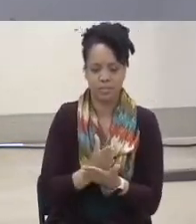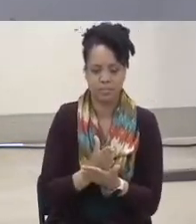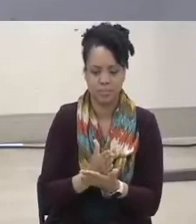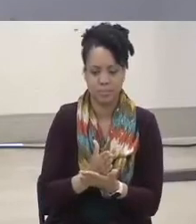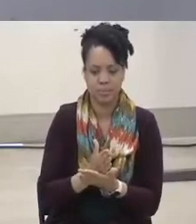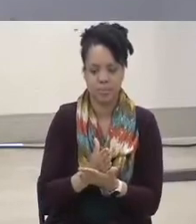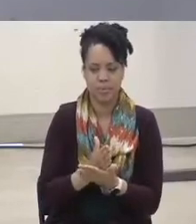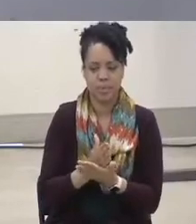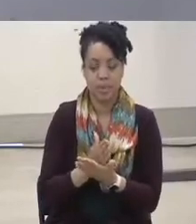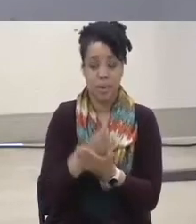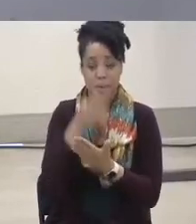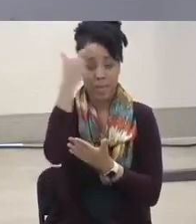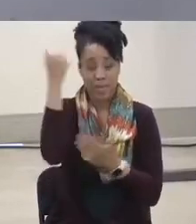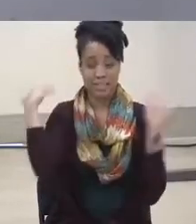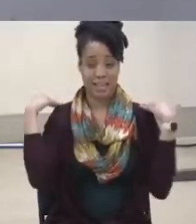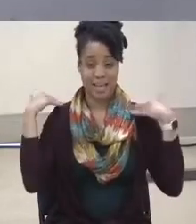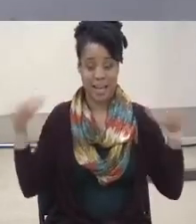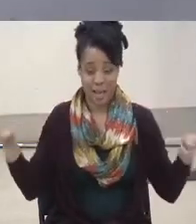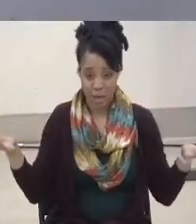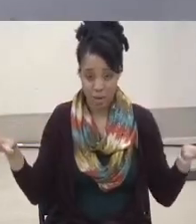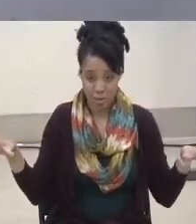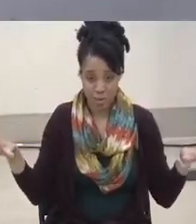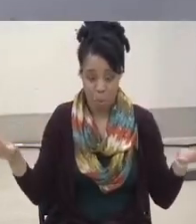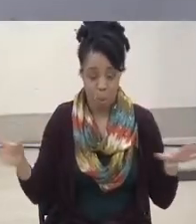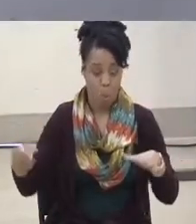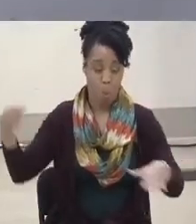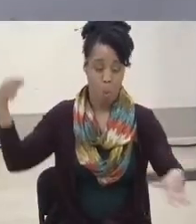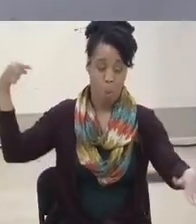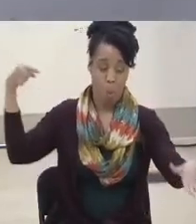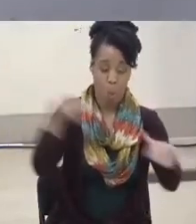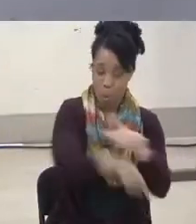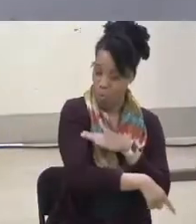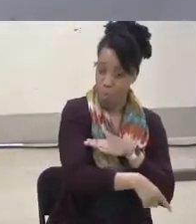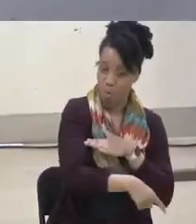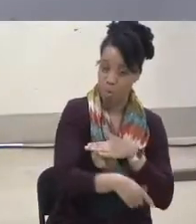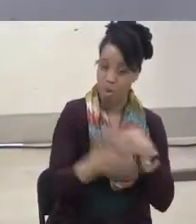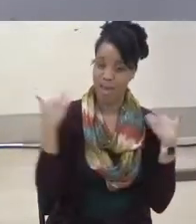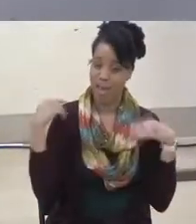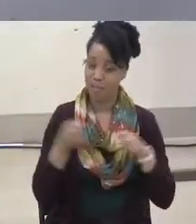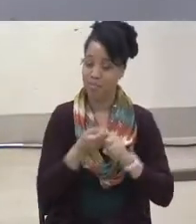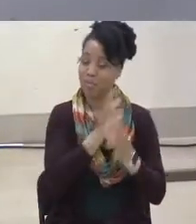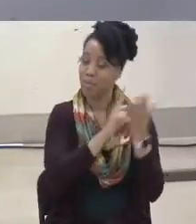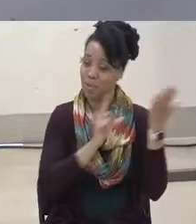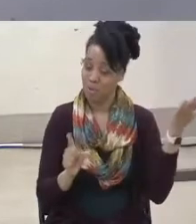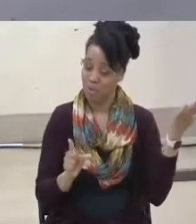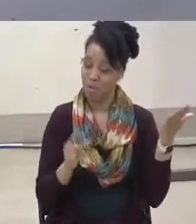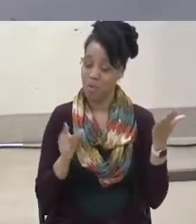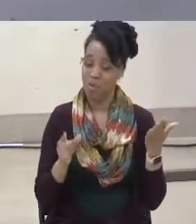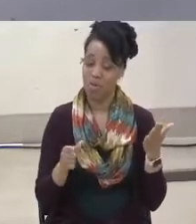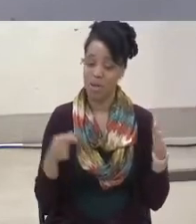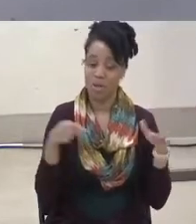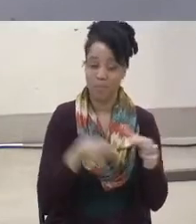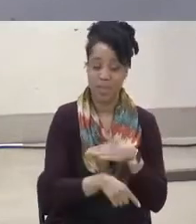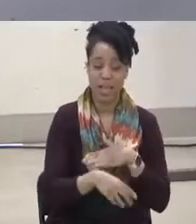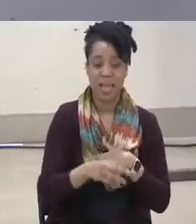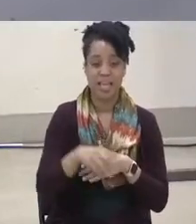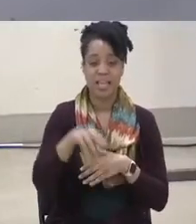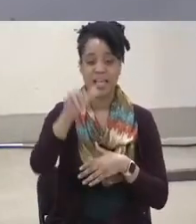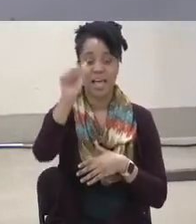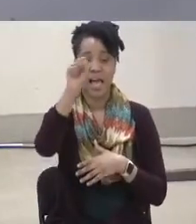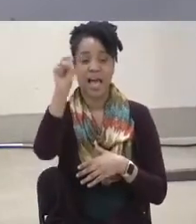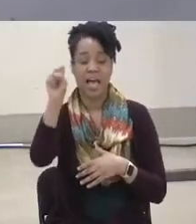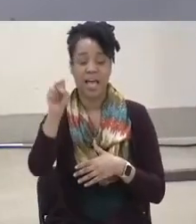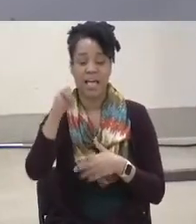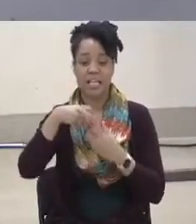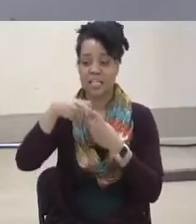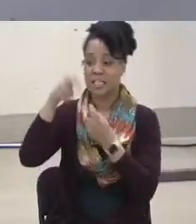to kill him. se detuvo porque la mula vio el ángel de Jehová que estaba ya por matarlo. And the ass opened up his mouth and started preaching